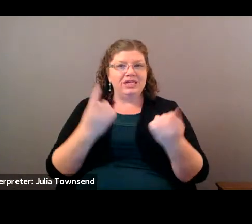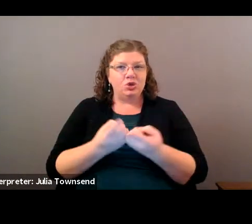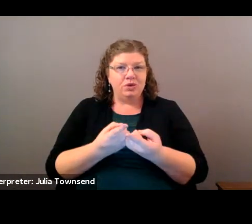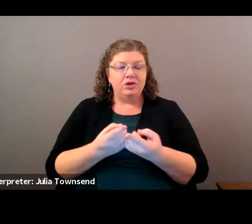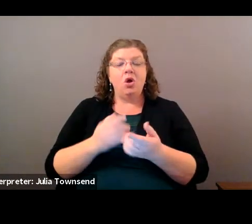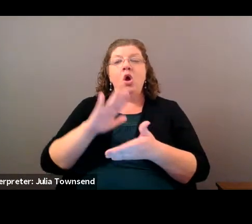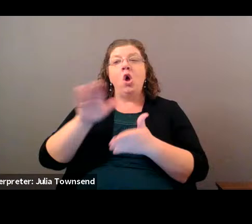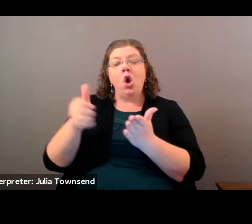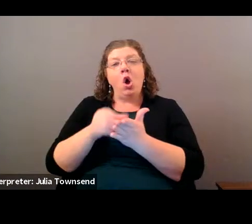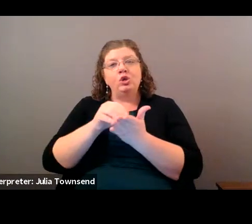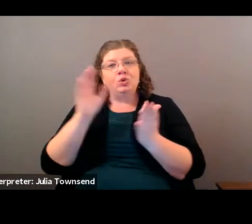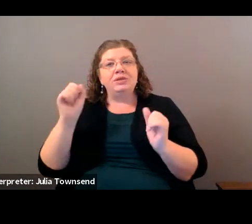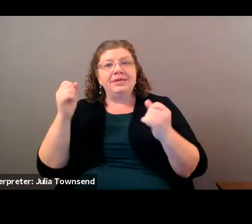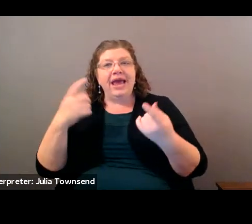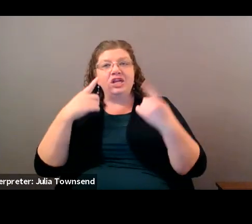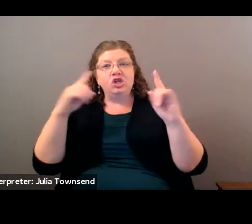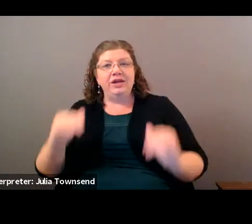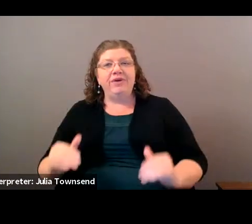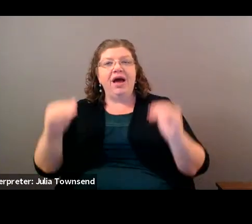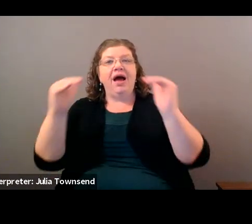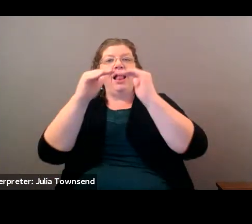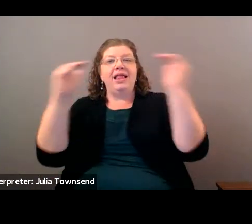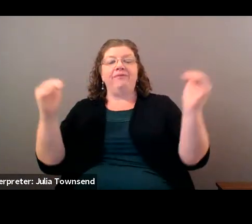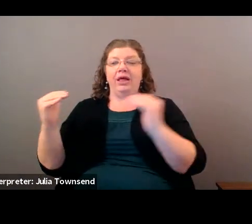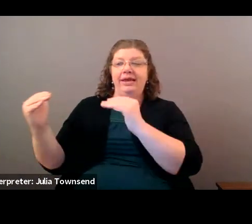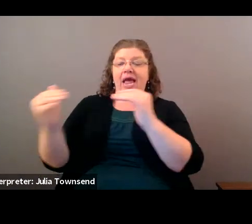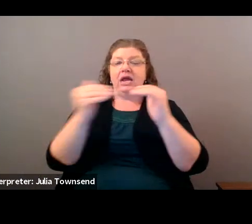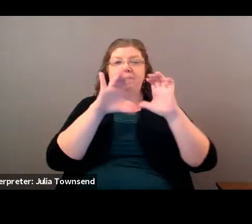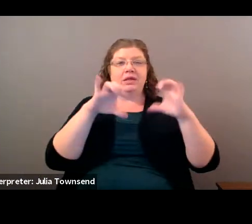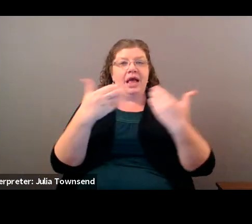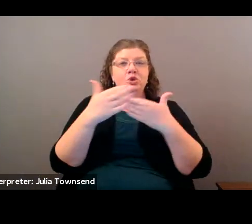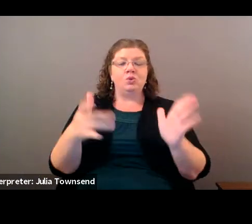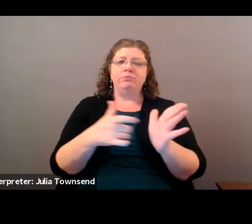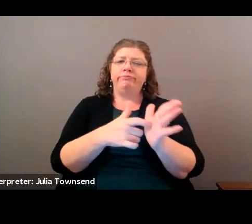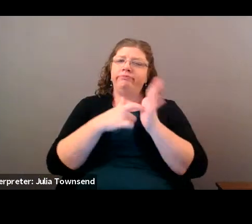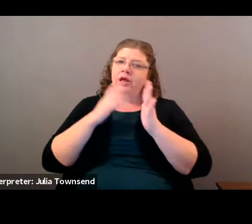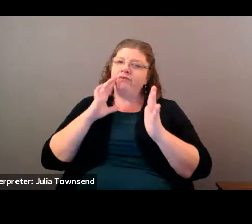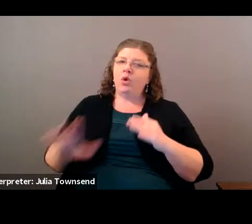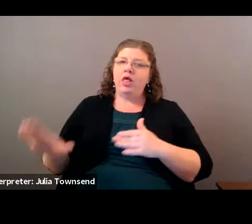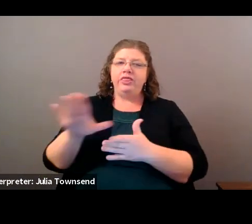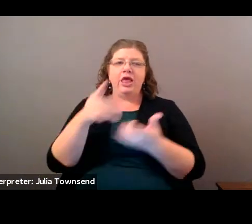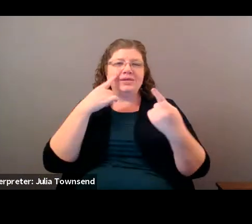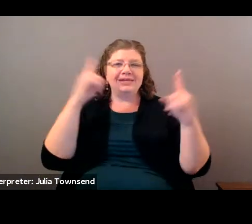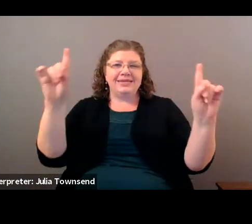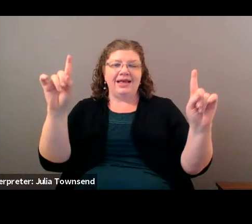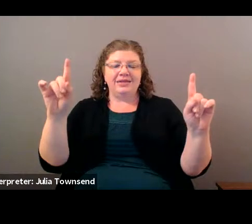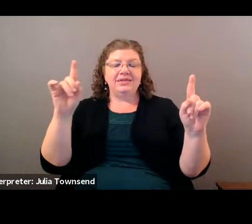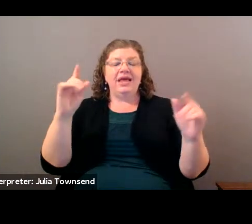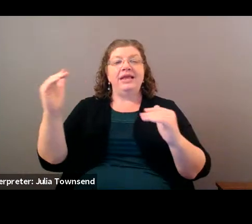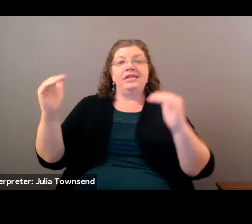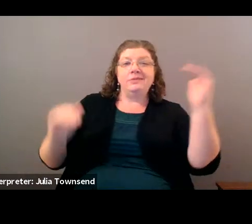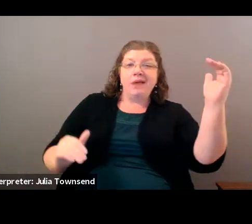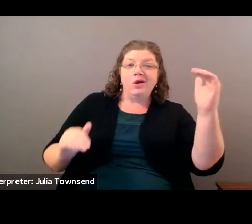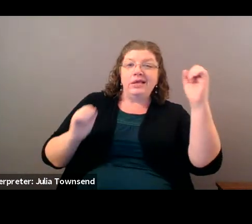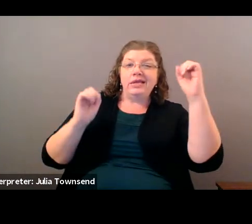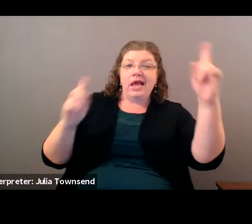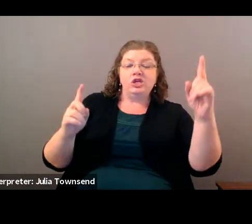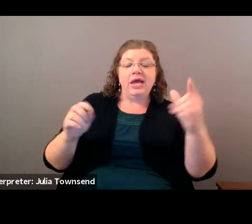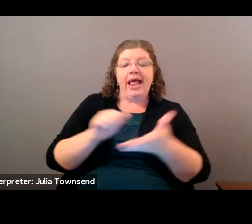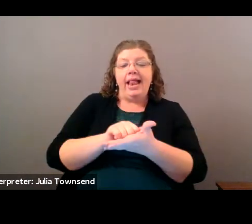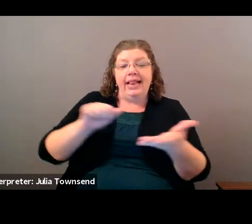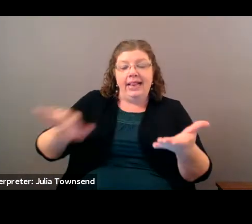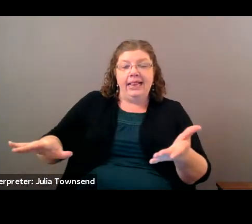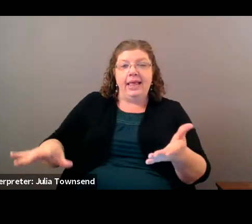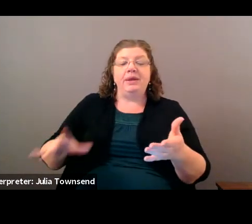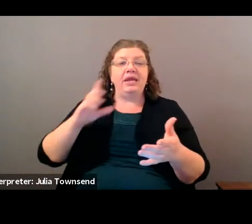high levels, and equitable classrooms are critical to their success. Eliminating disparities in educational opportunities is